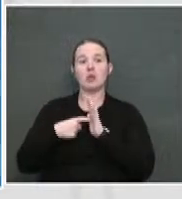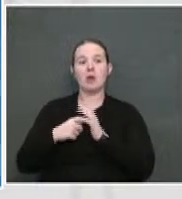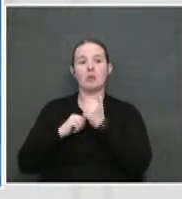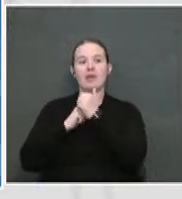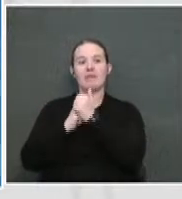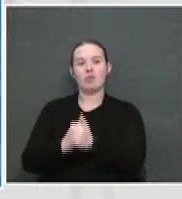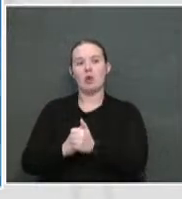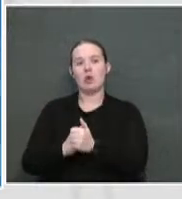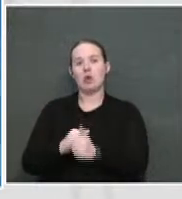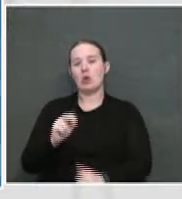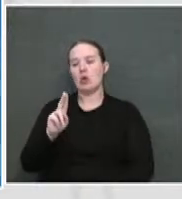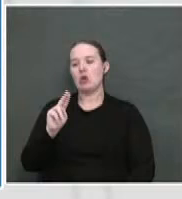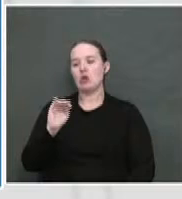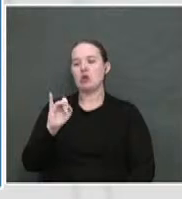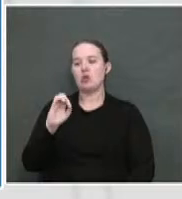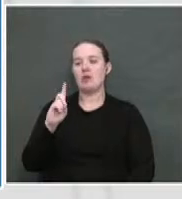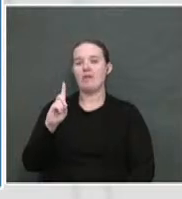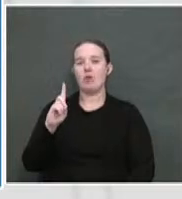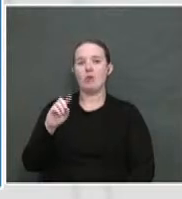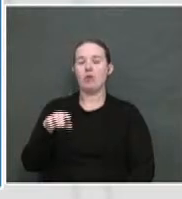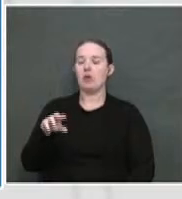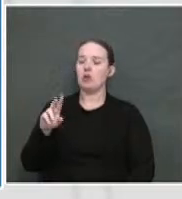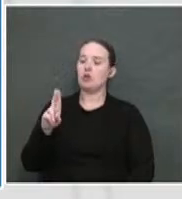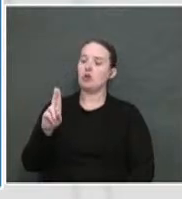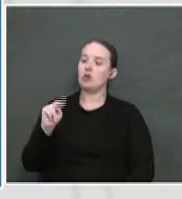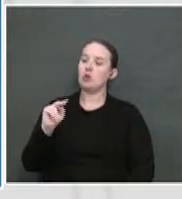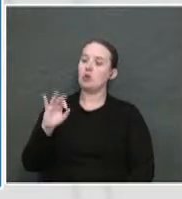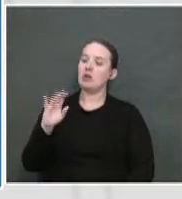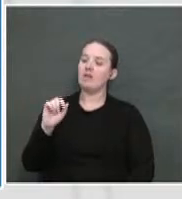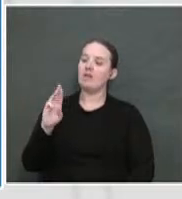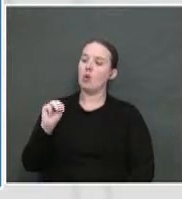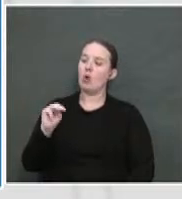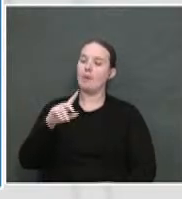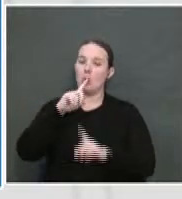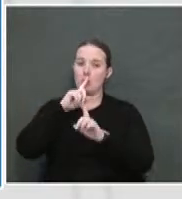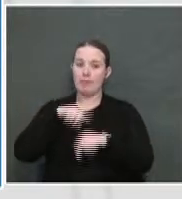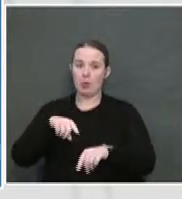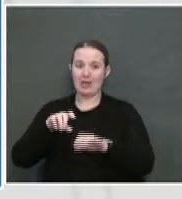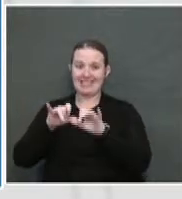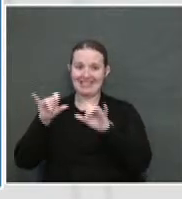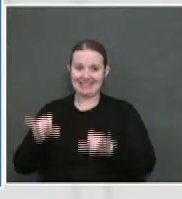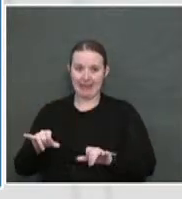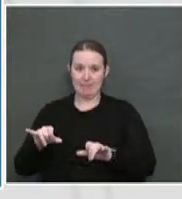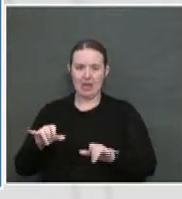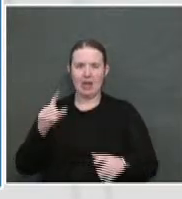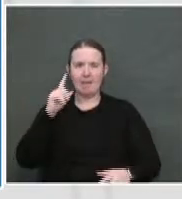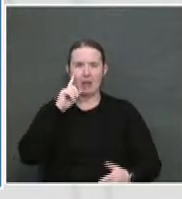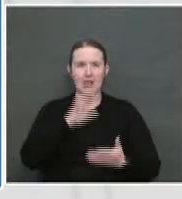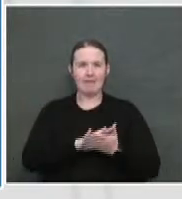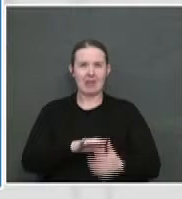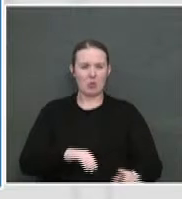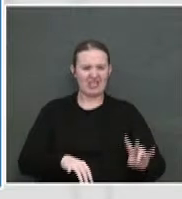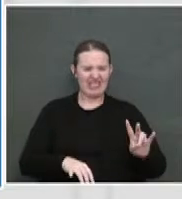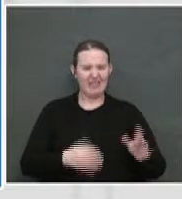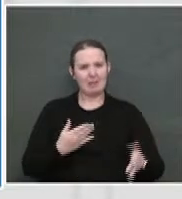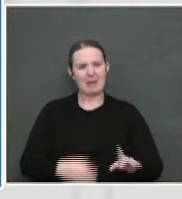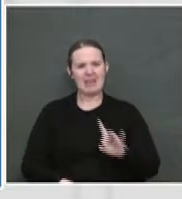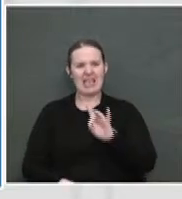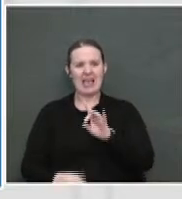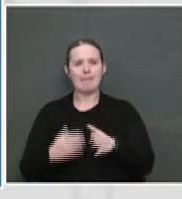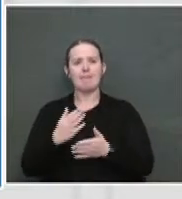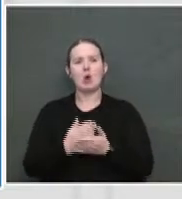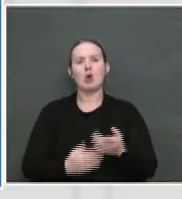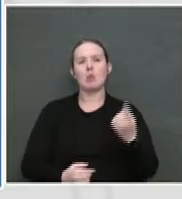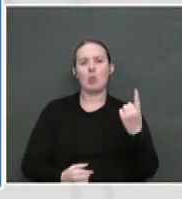Uniform Crime Reporting System. And under Uniform Crime Reporting, there were I believe seven or eight Part